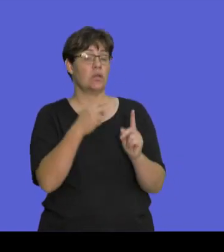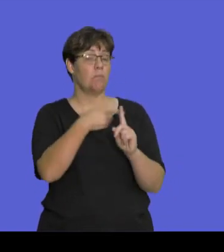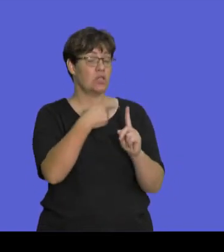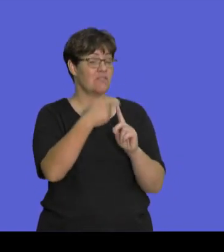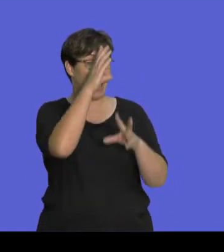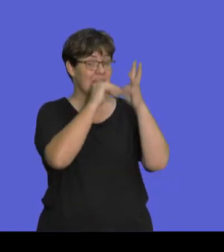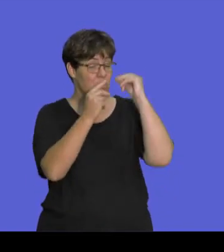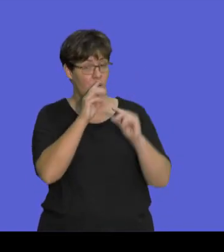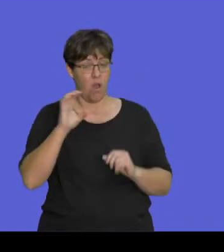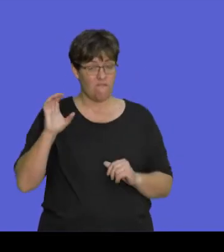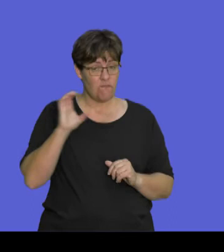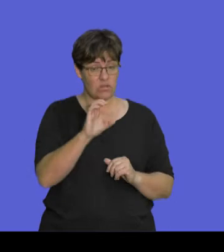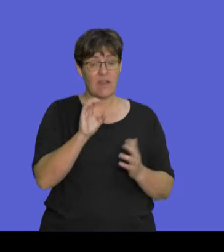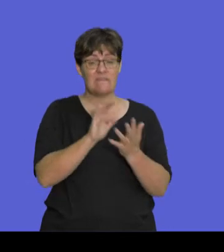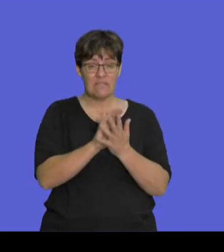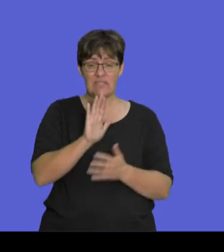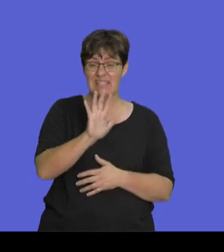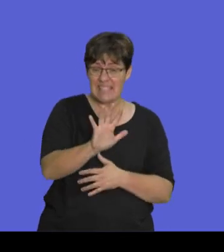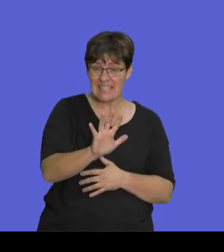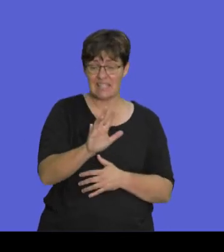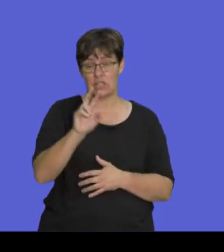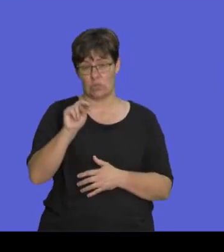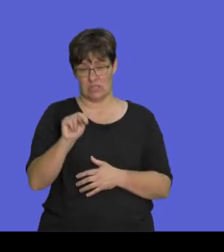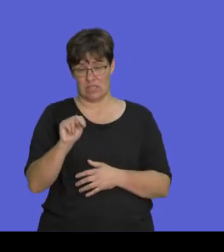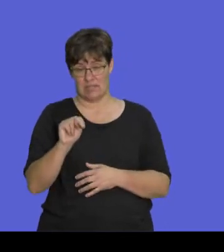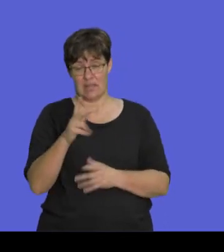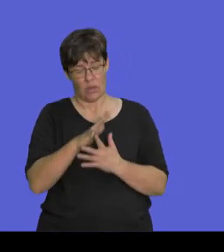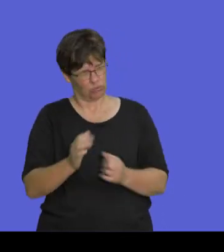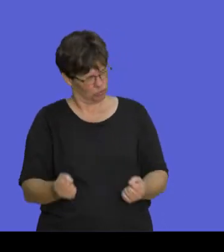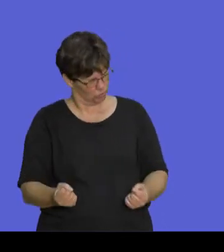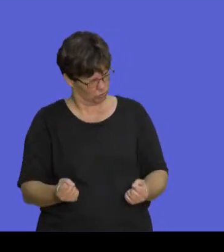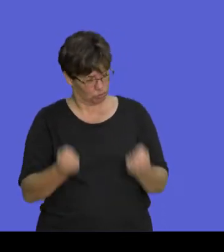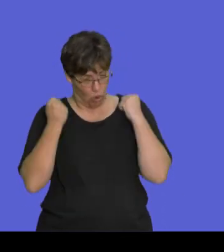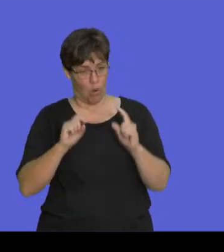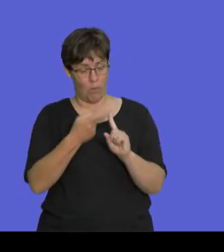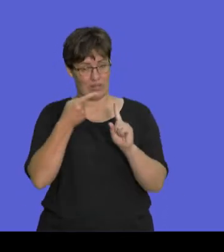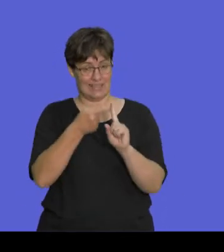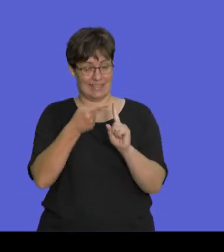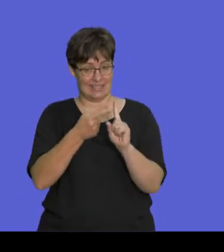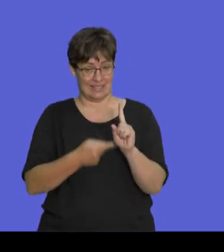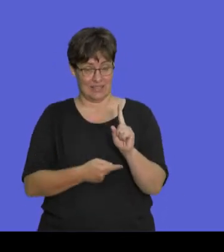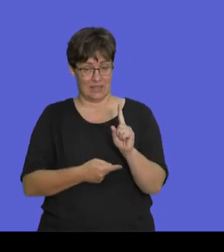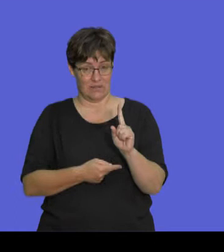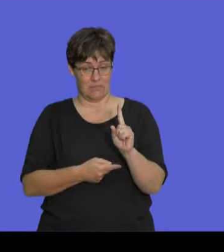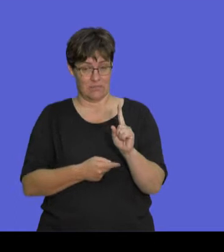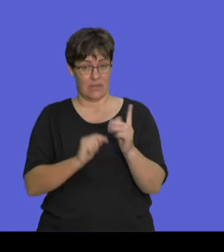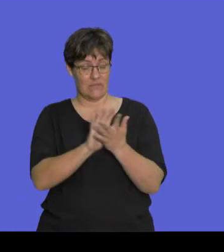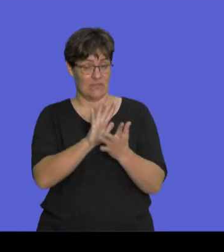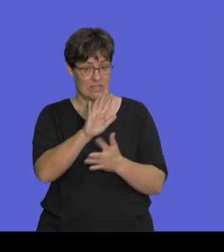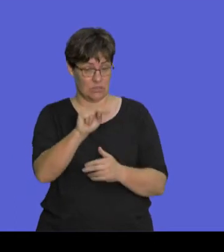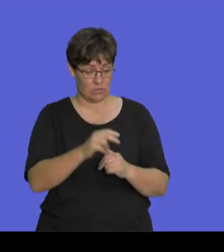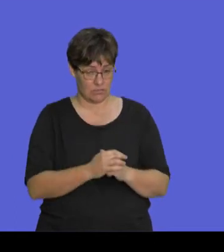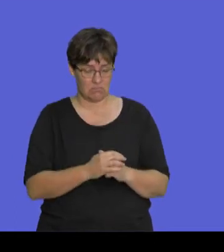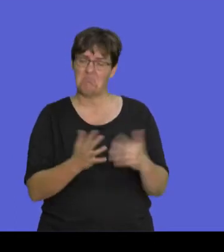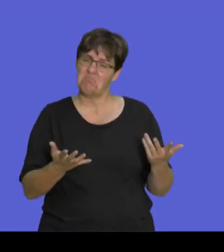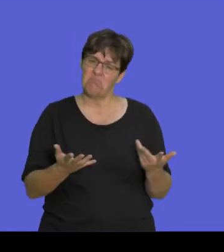of 15 newtons. That's how strong the field is at that point. Now, let's understand that, say for argument's